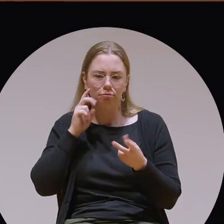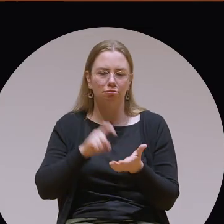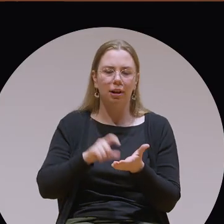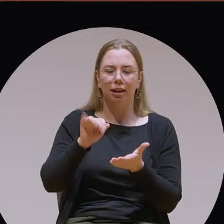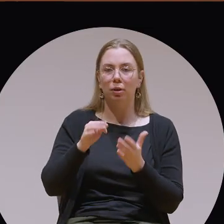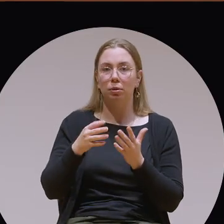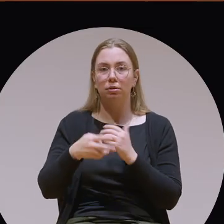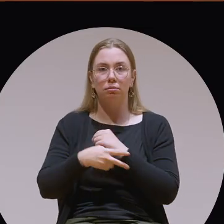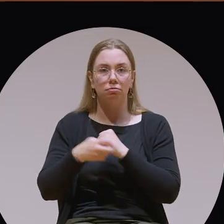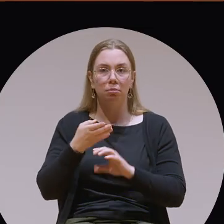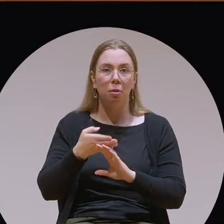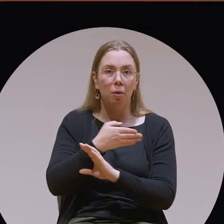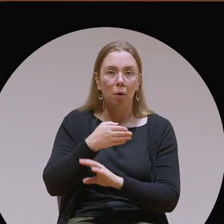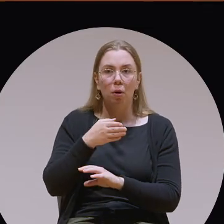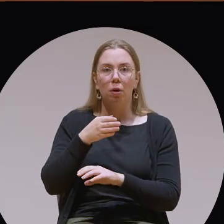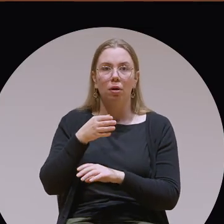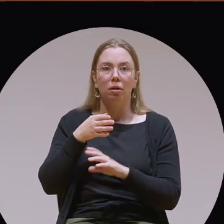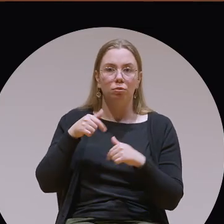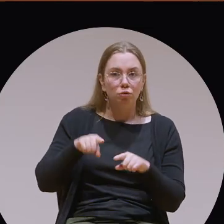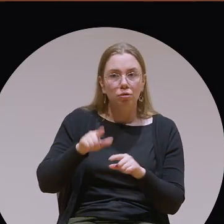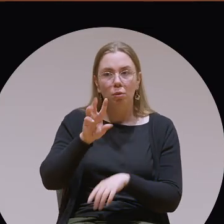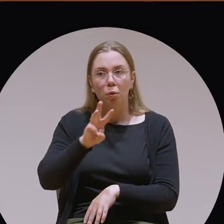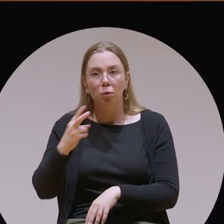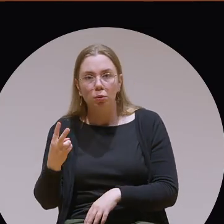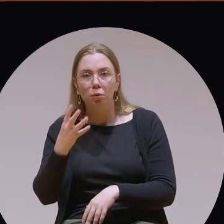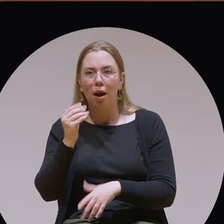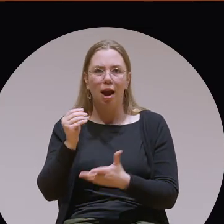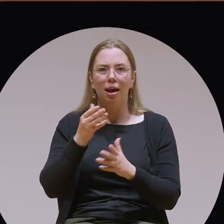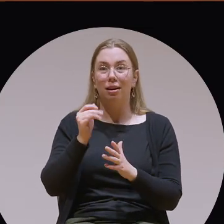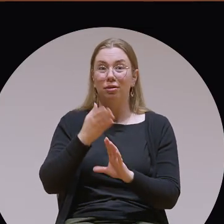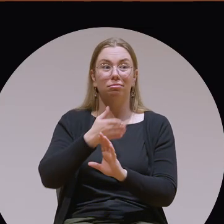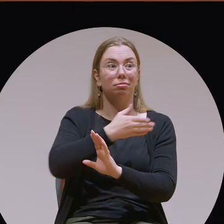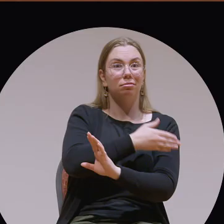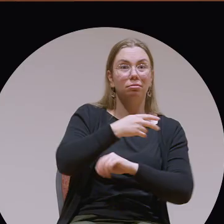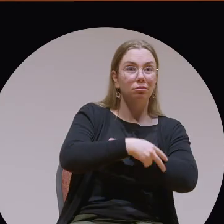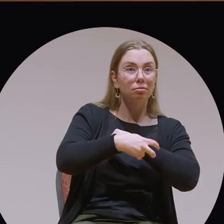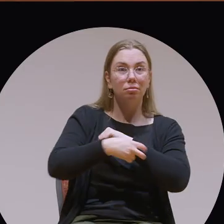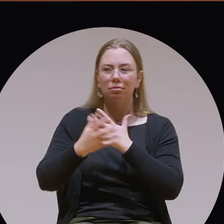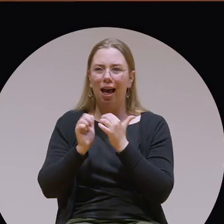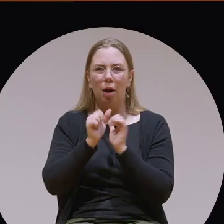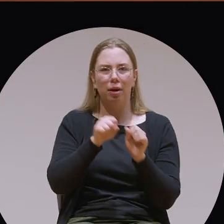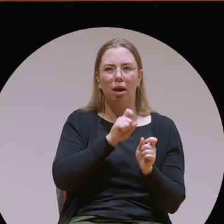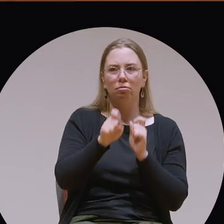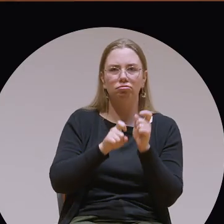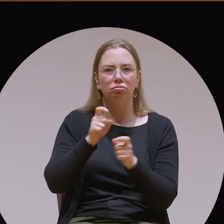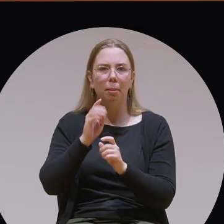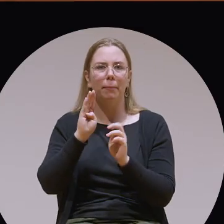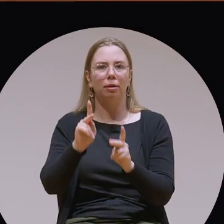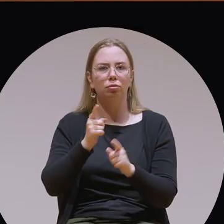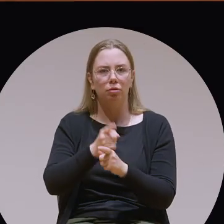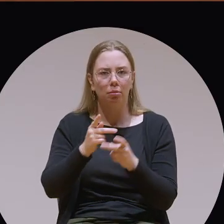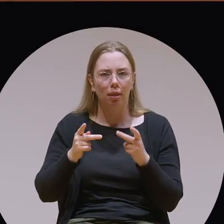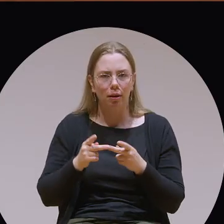that it was later given back. And if you look at our website, which we're currently redesigning, we have a whole